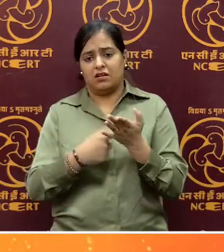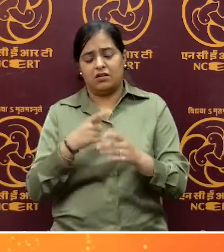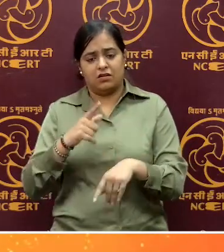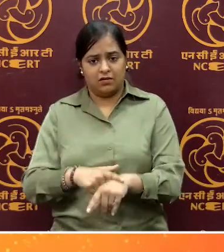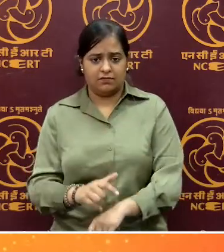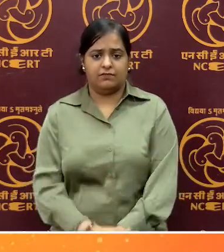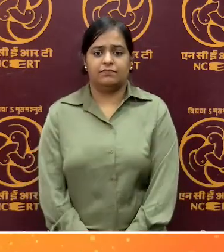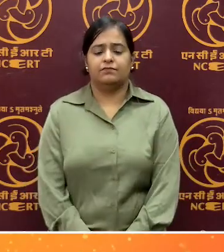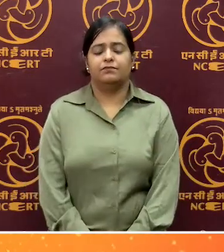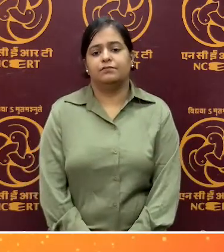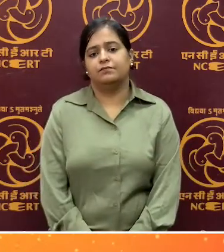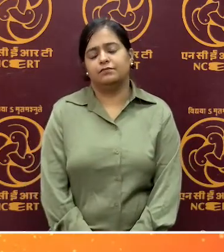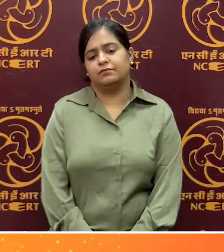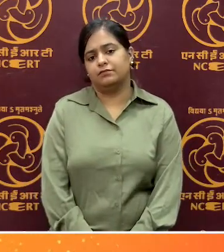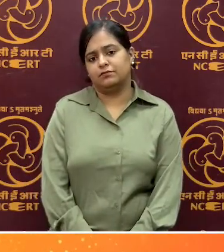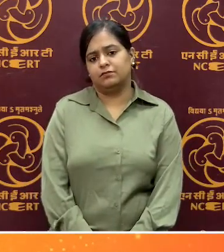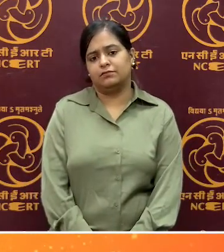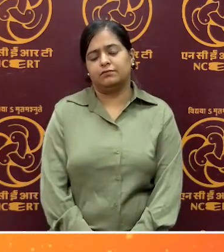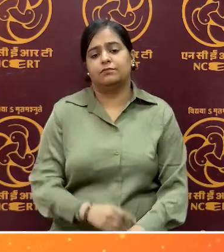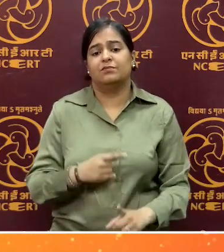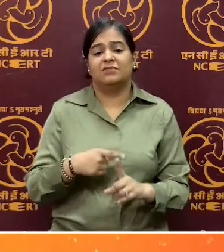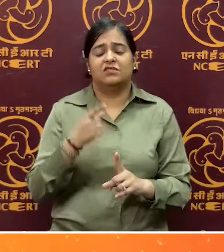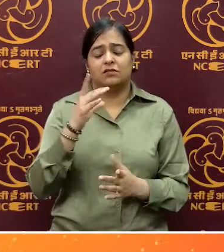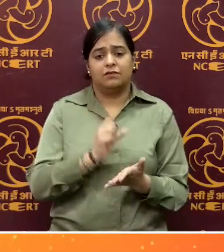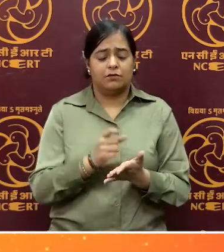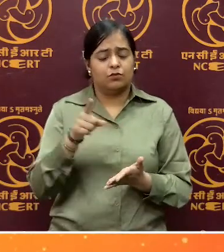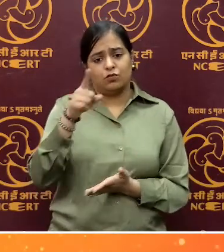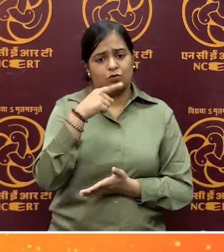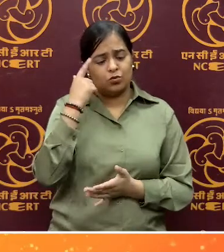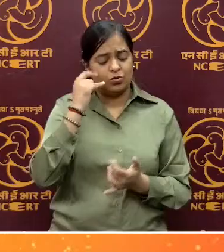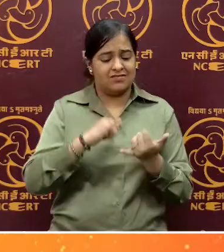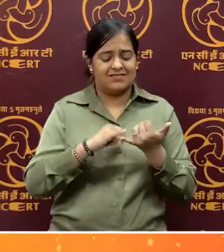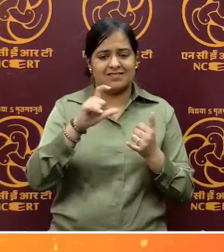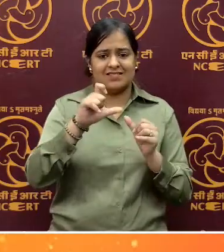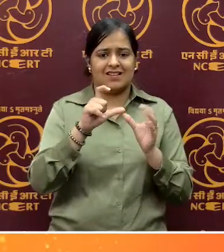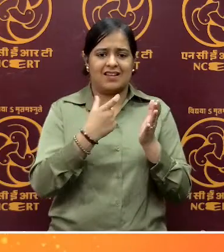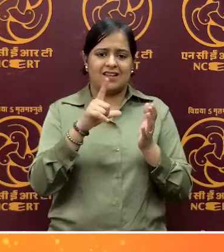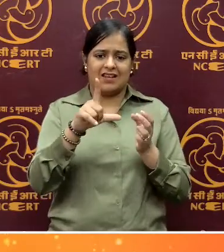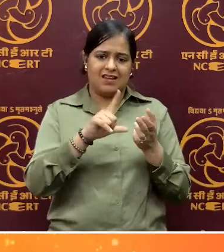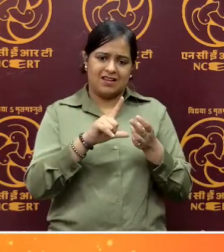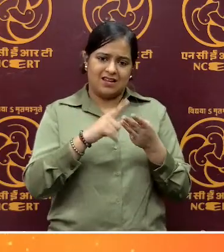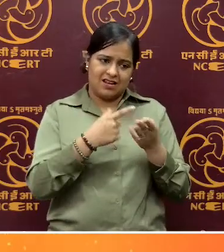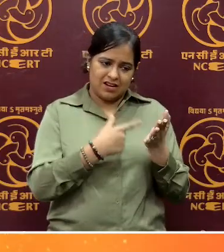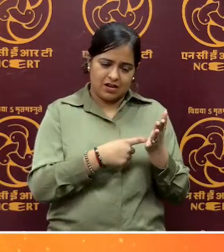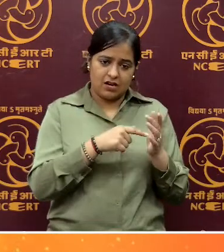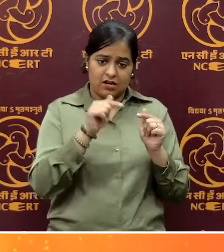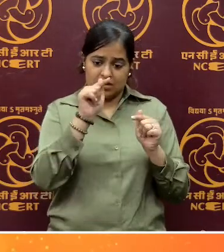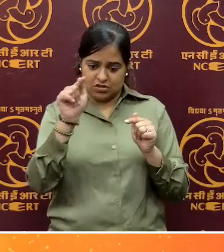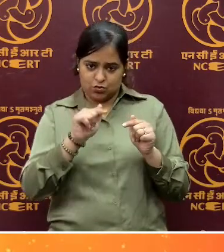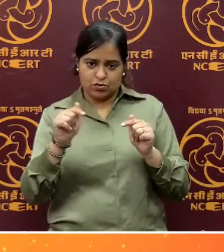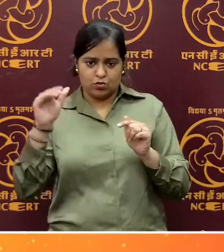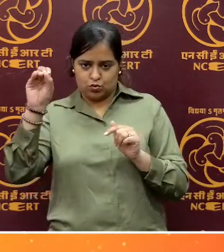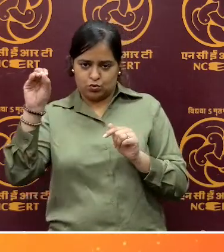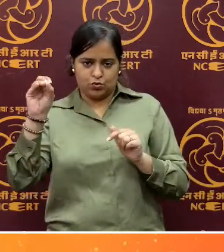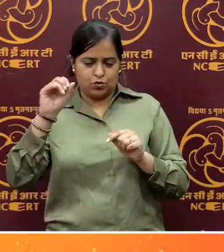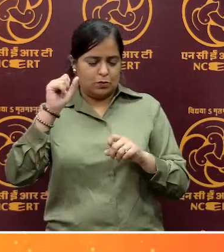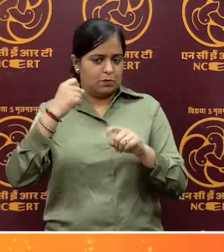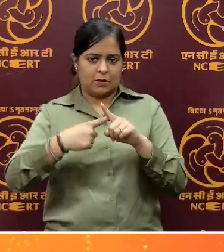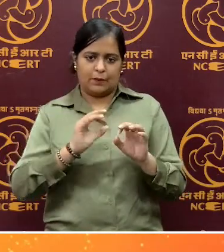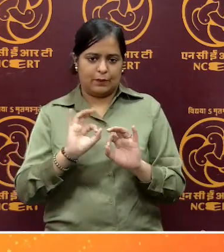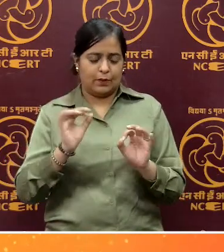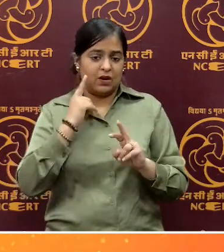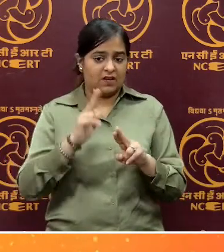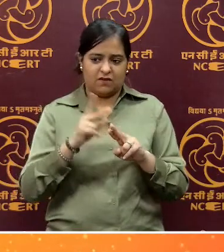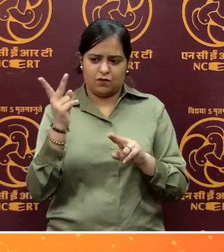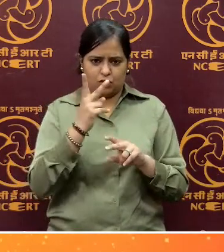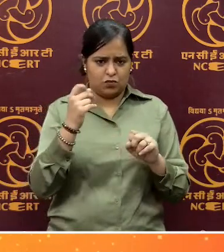It is some scalar times, and make sure that the scalar is not equal to 0. Otherwise, it's